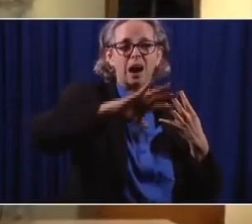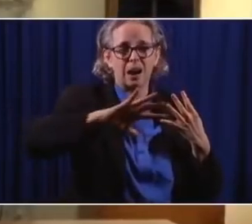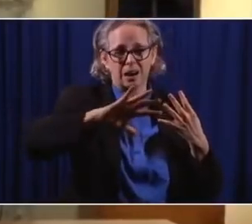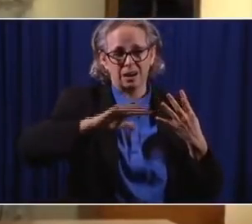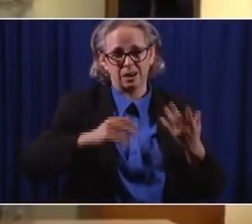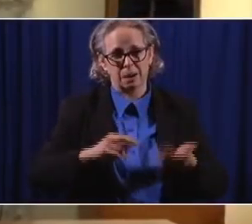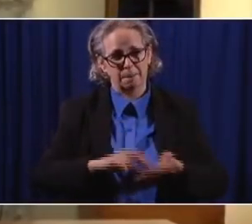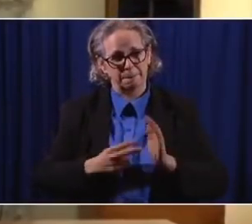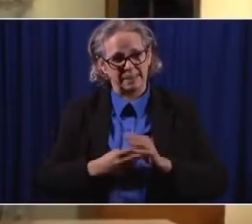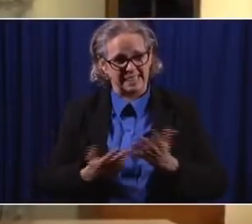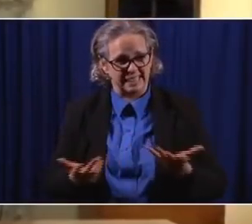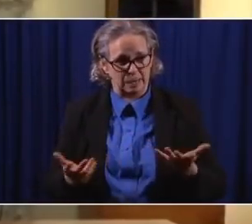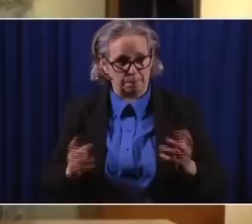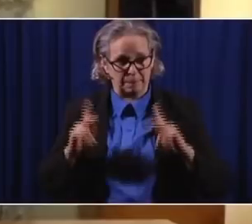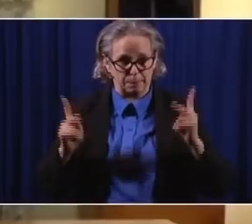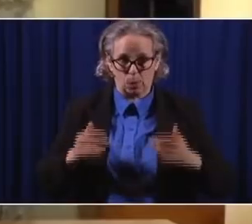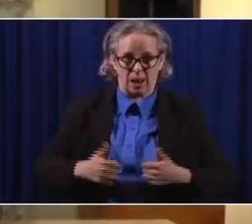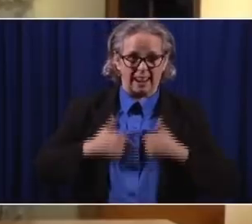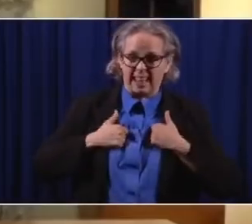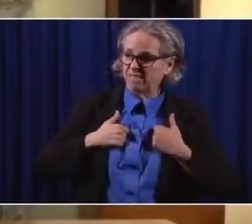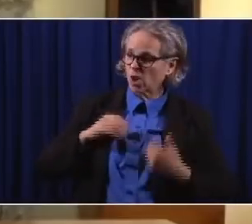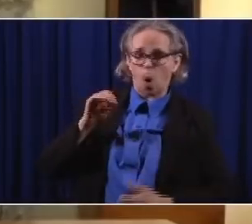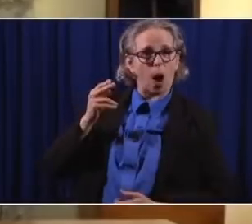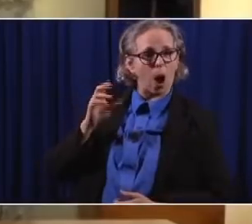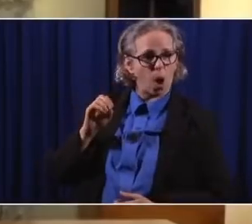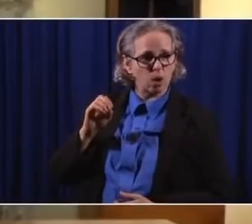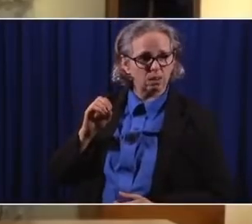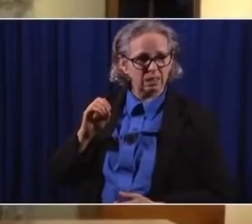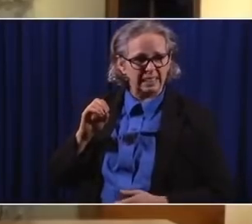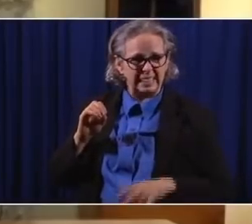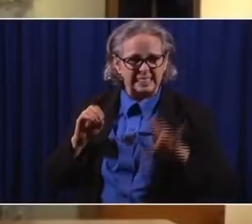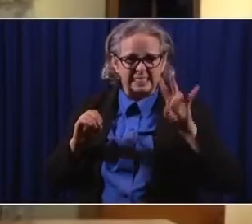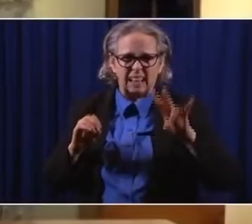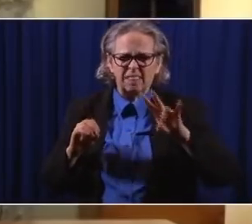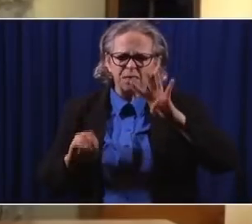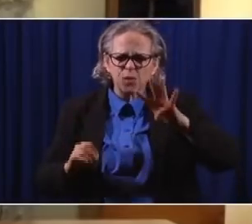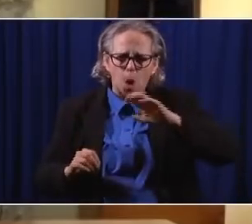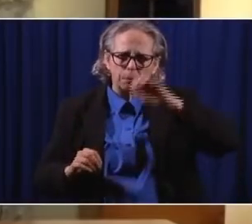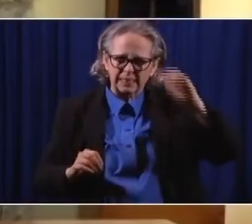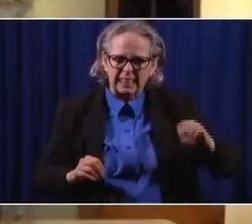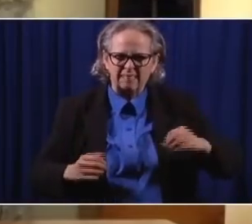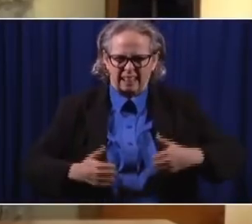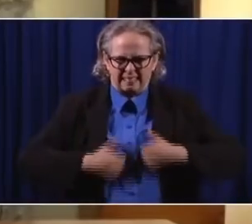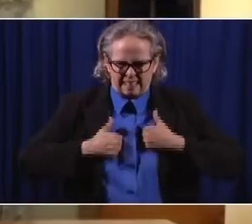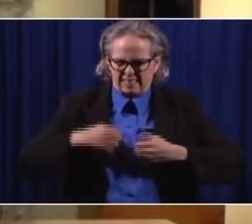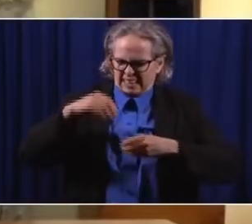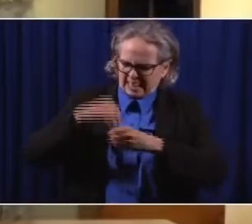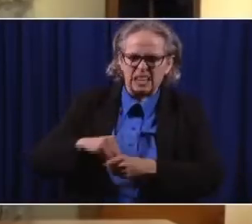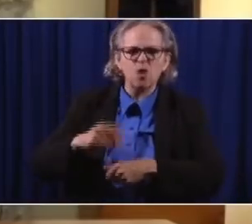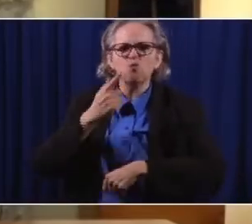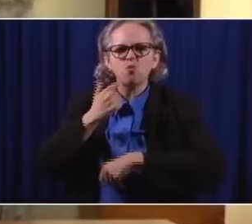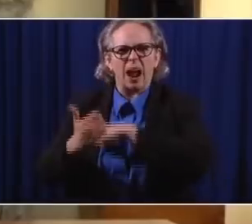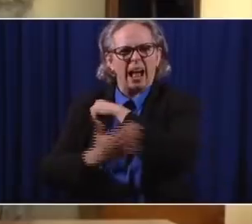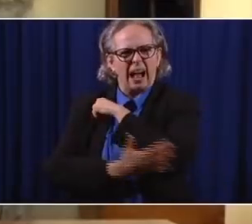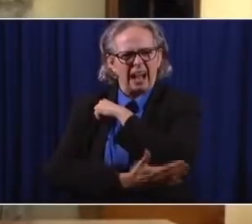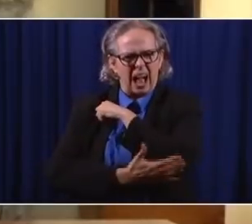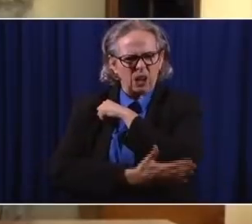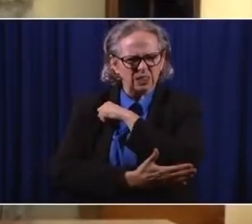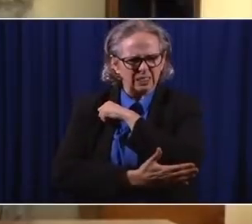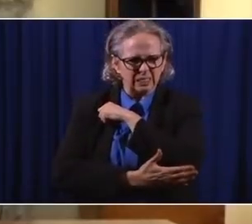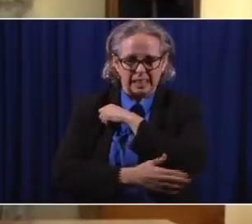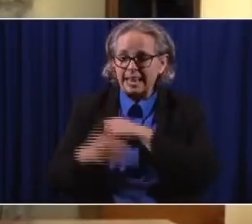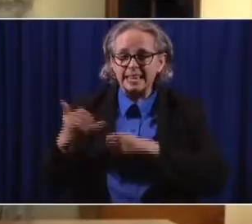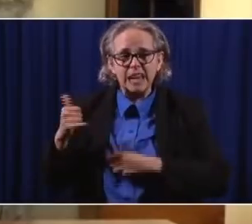74% of Ohioans are living in a red county, 74%. Only 1% are living in a yellow